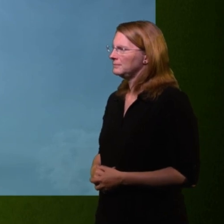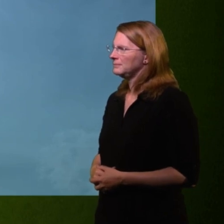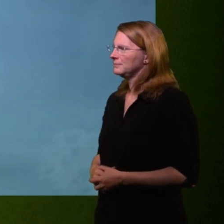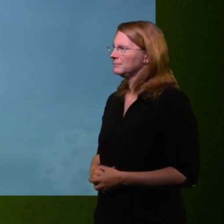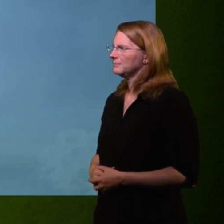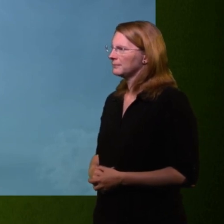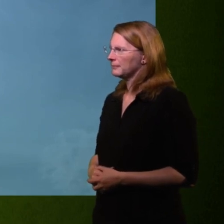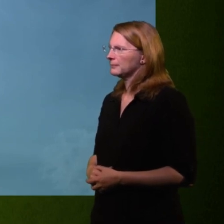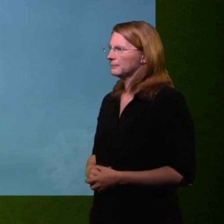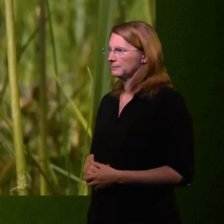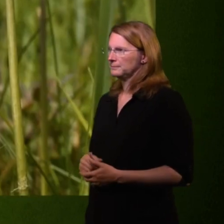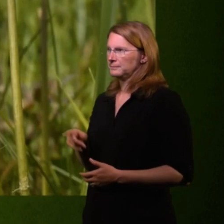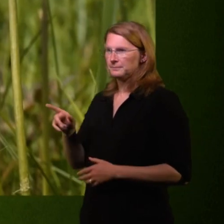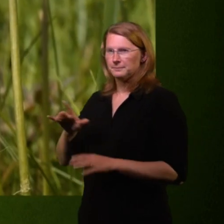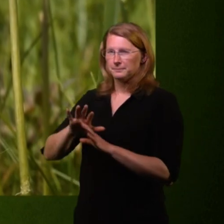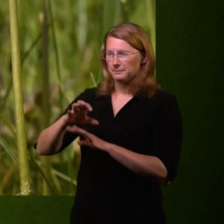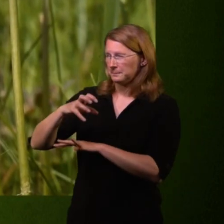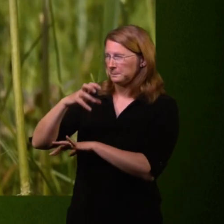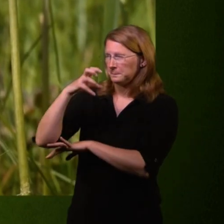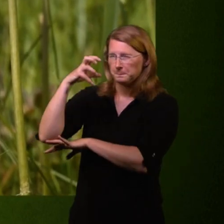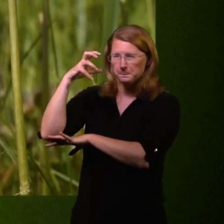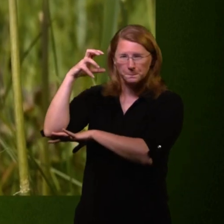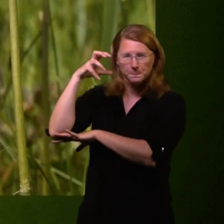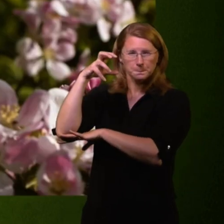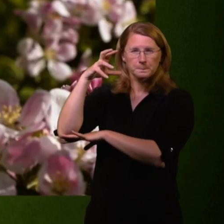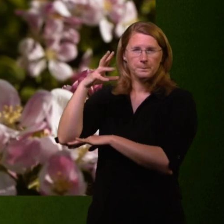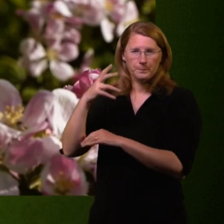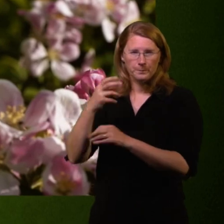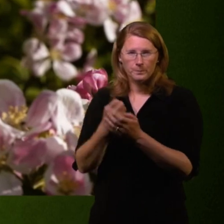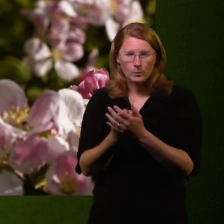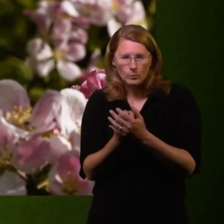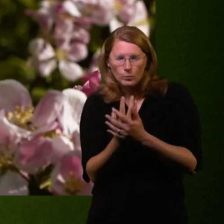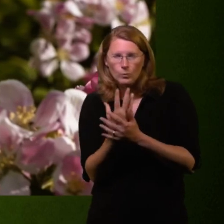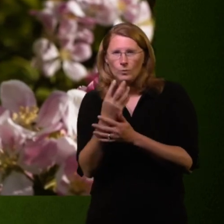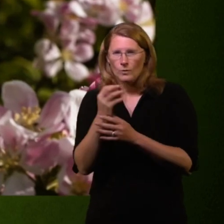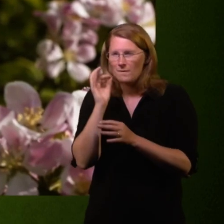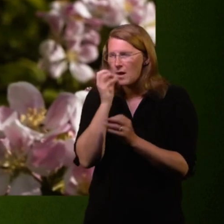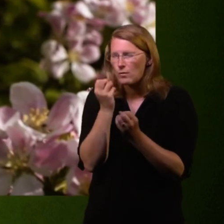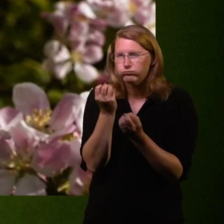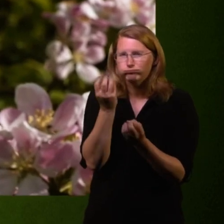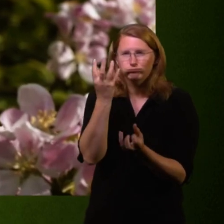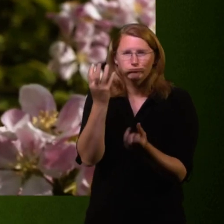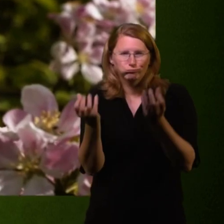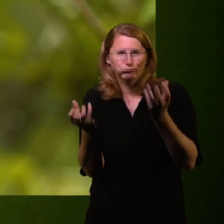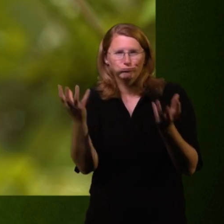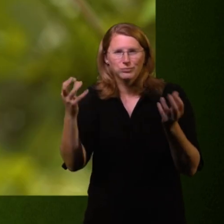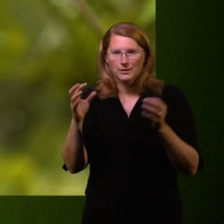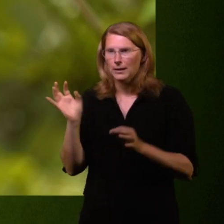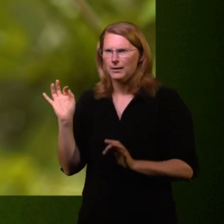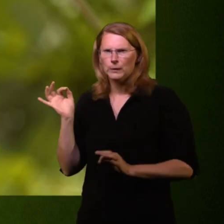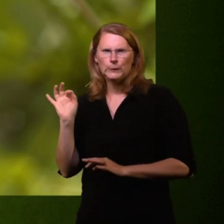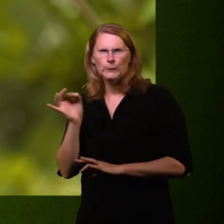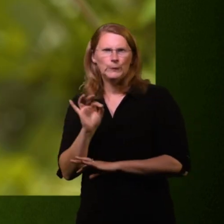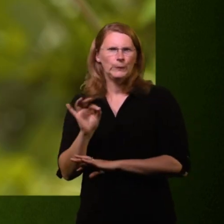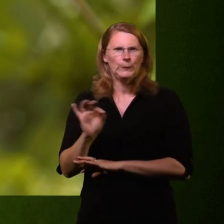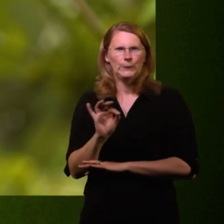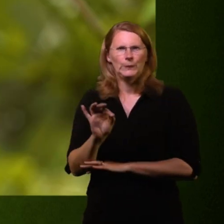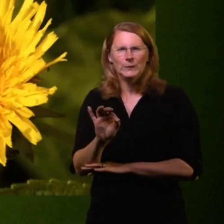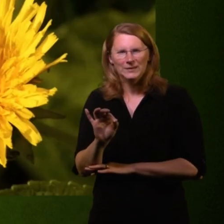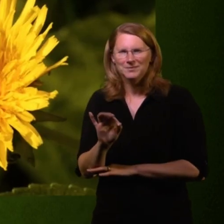As the sun reaches its peak in the sky, blooms and blossoms buzz with activity. A late spring